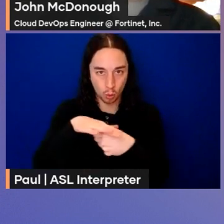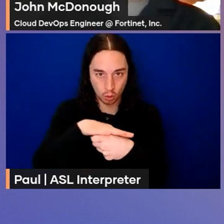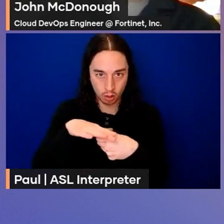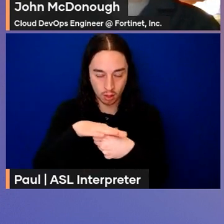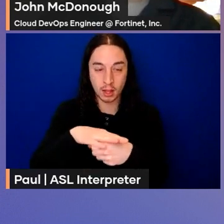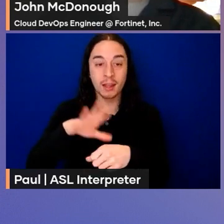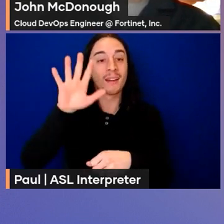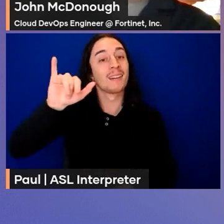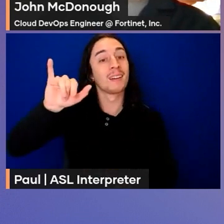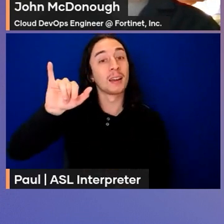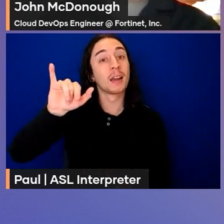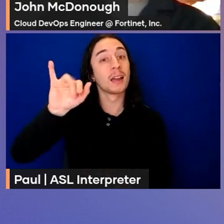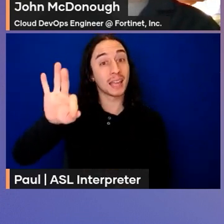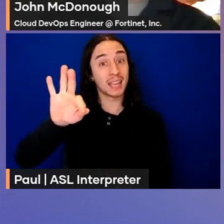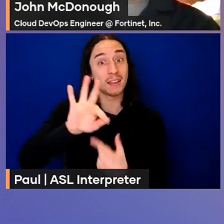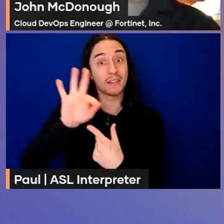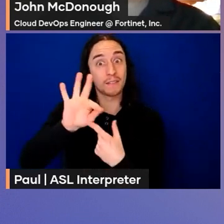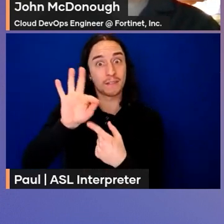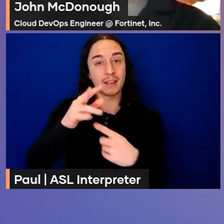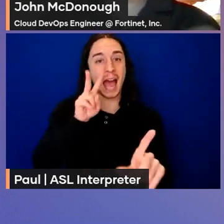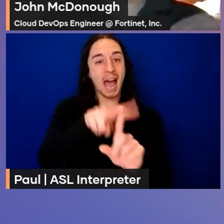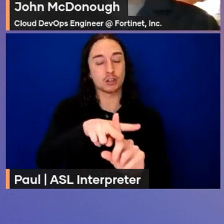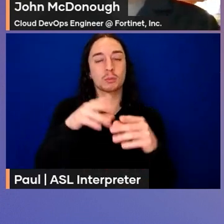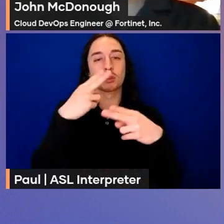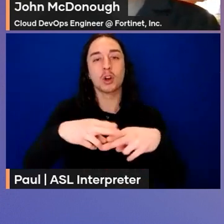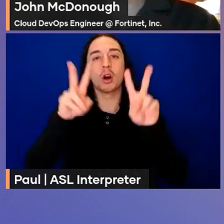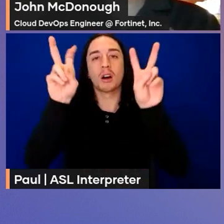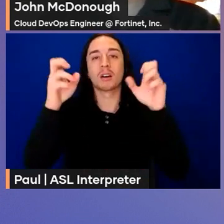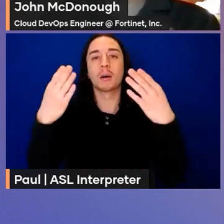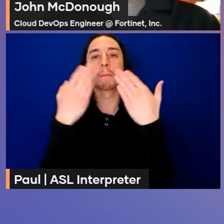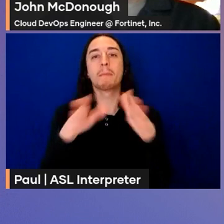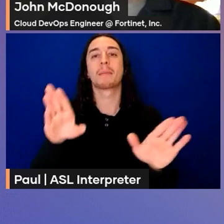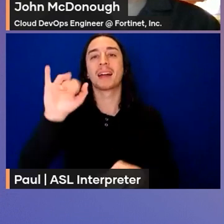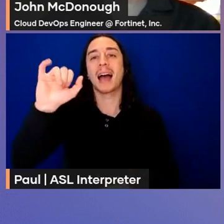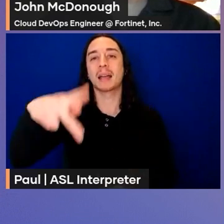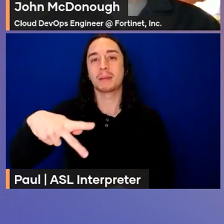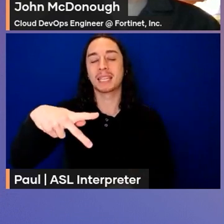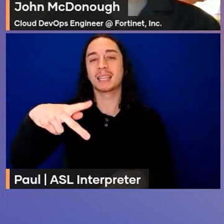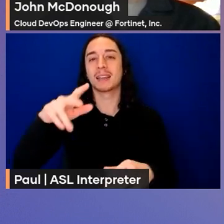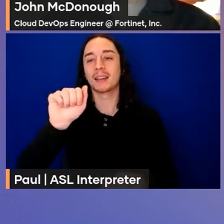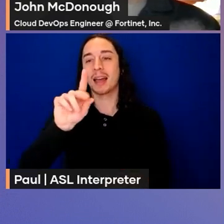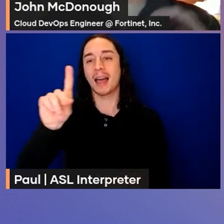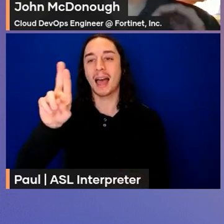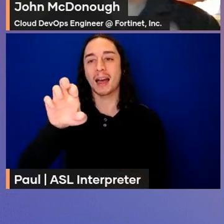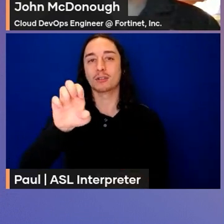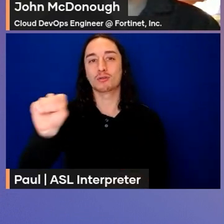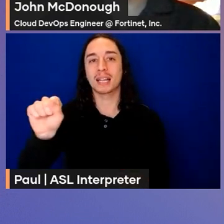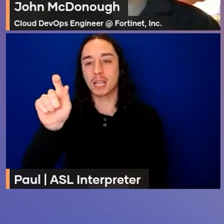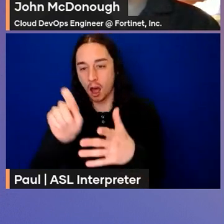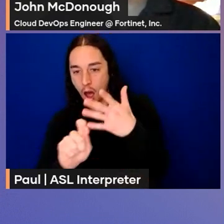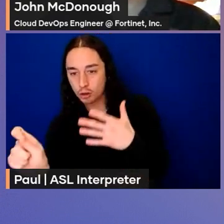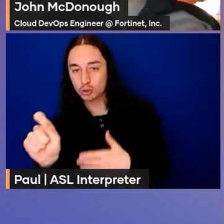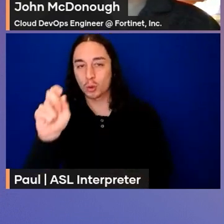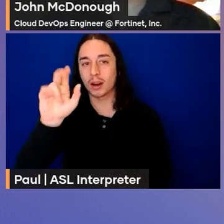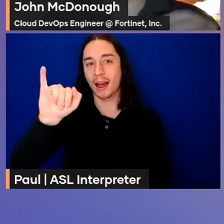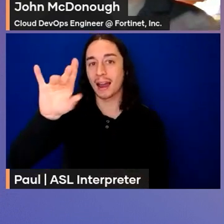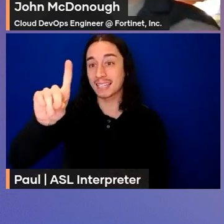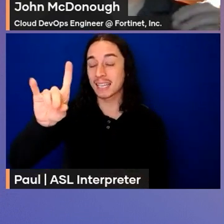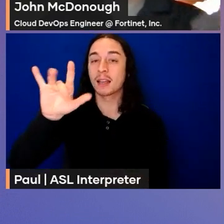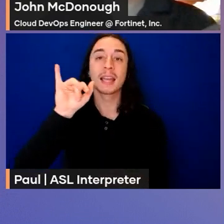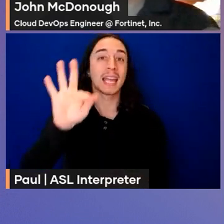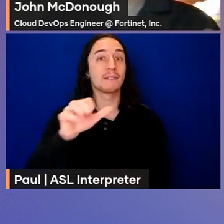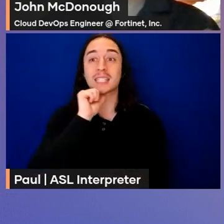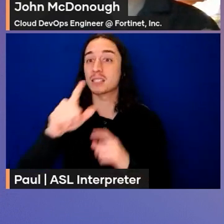if there is an attribute called public IP address underscore ID, if that's not null, then I'm creating a